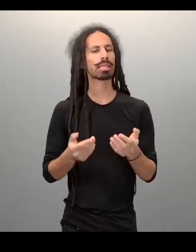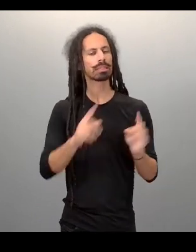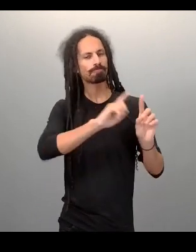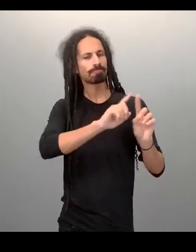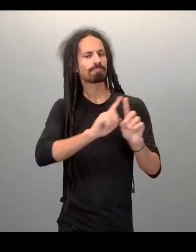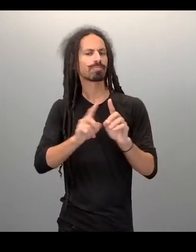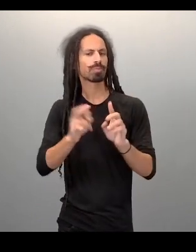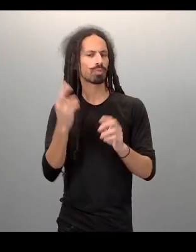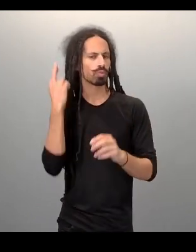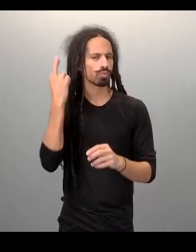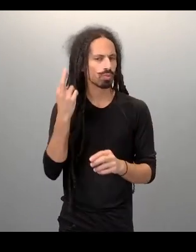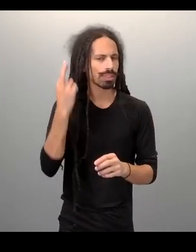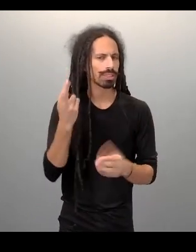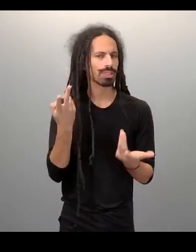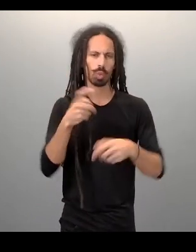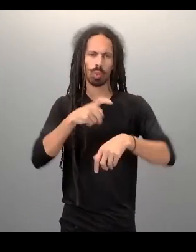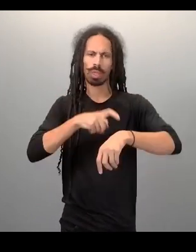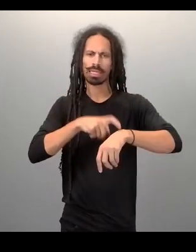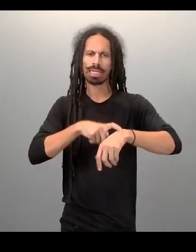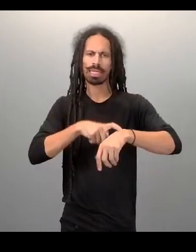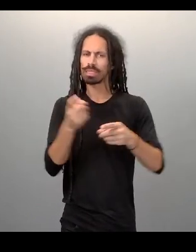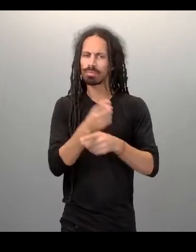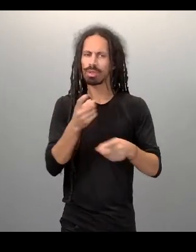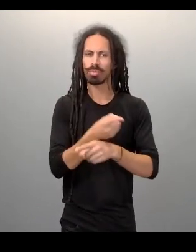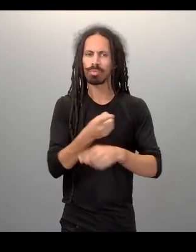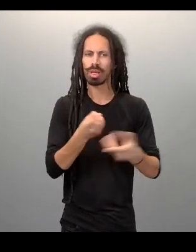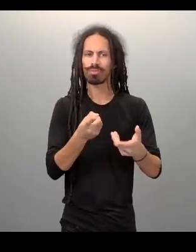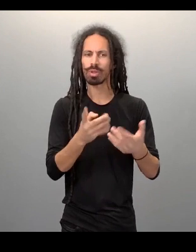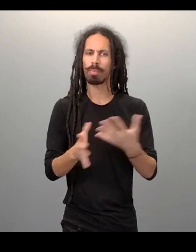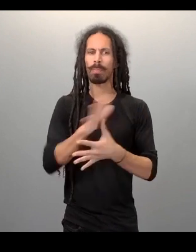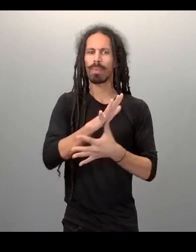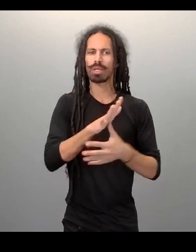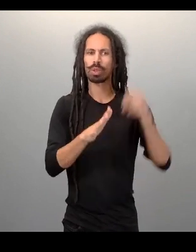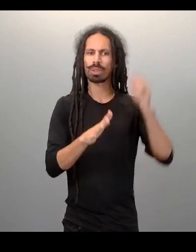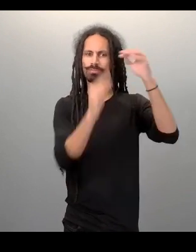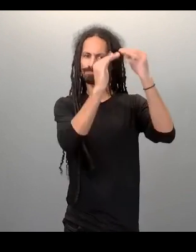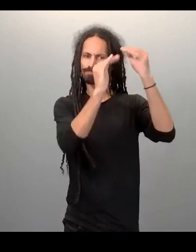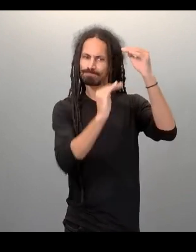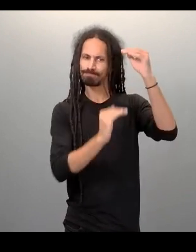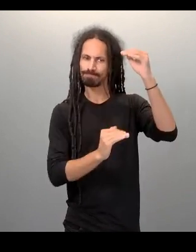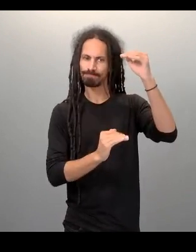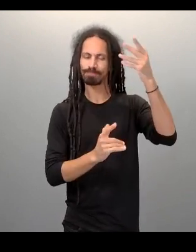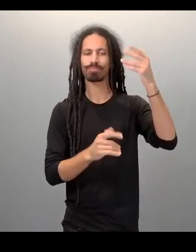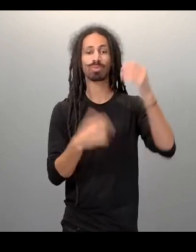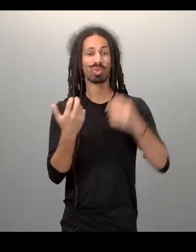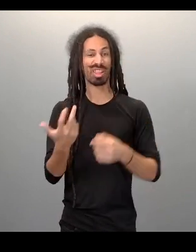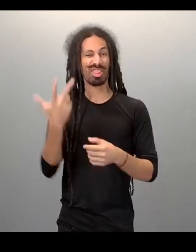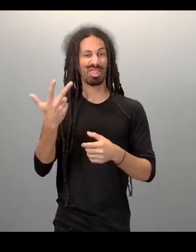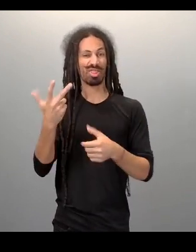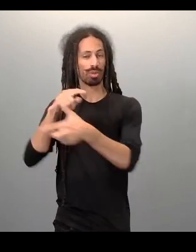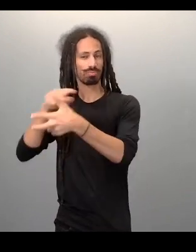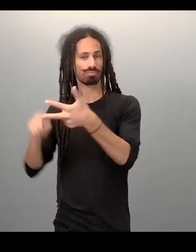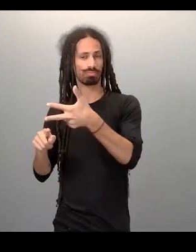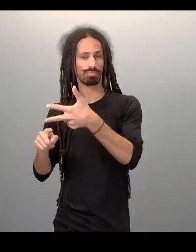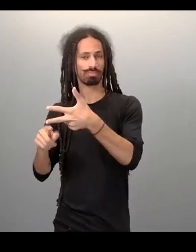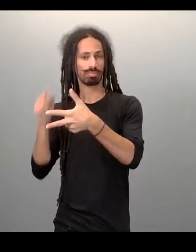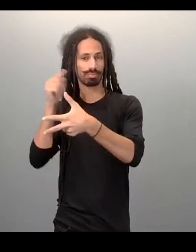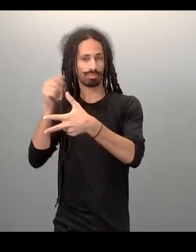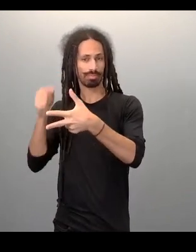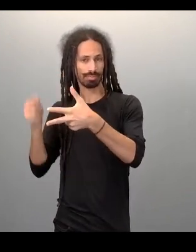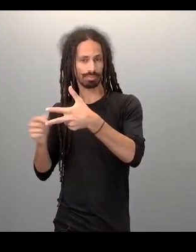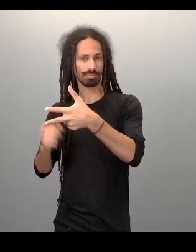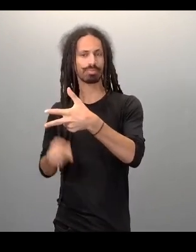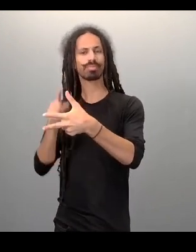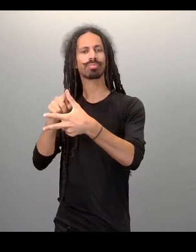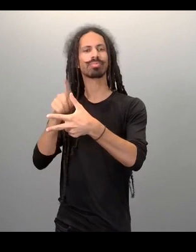times when you should use one over the other. So I've got this 3 points listed. Number one of